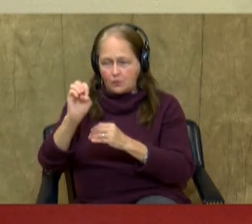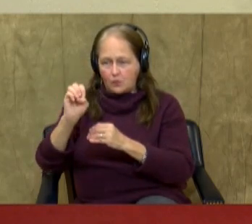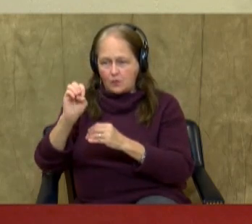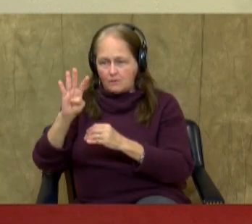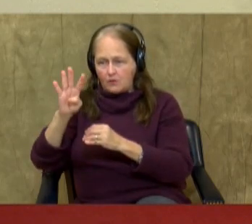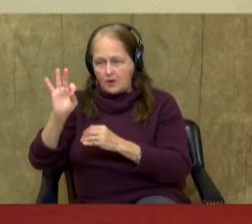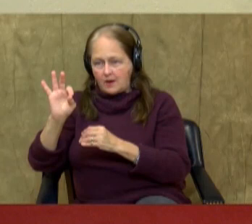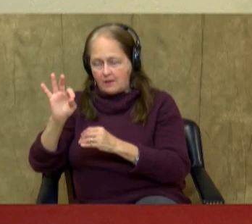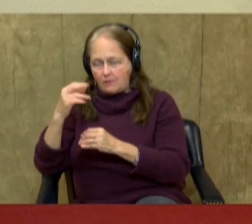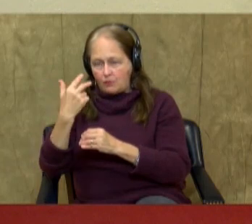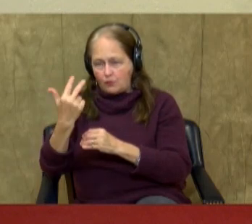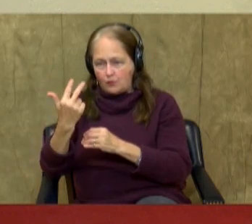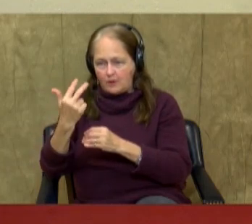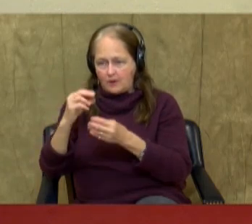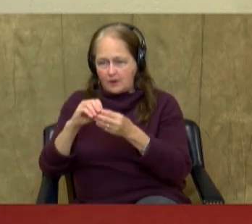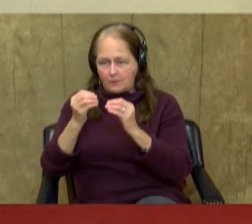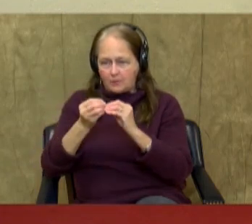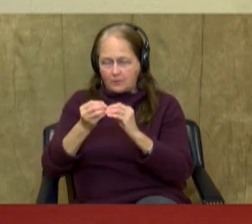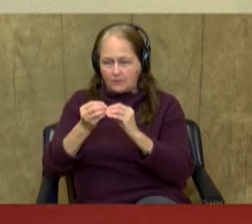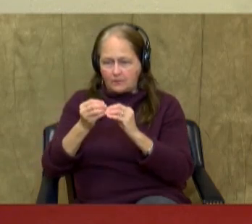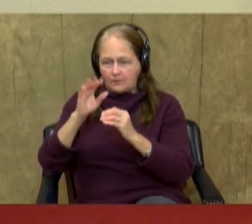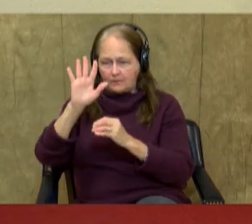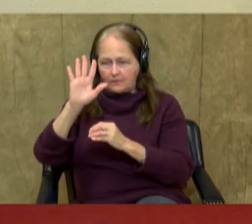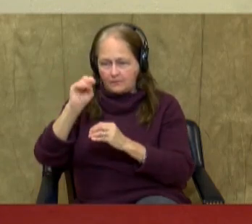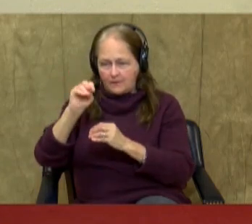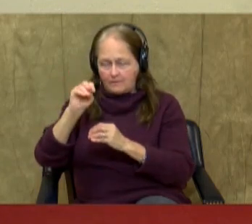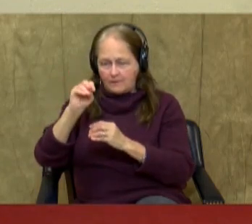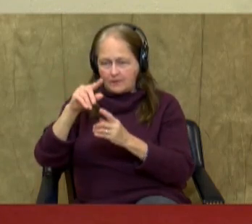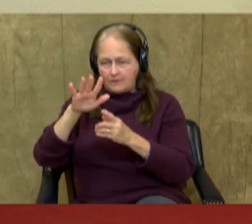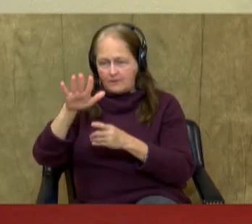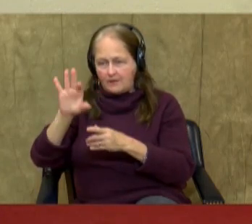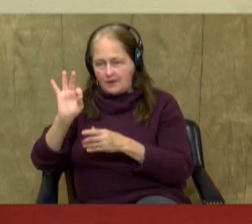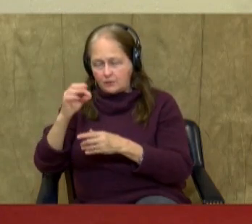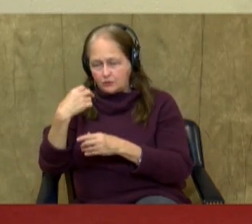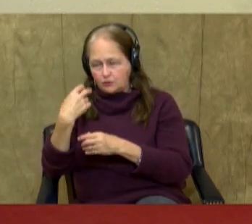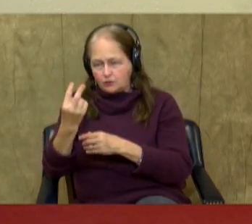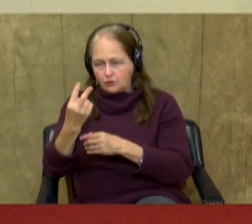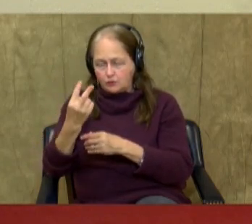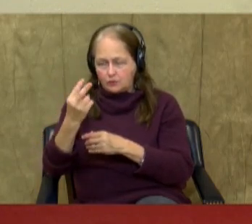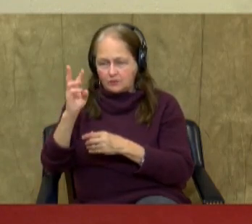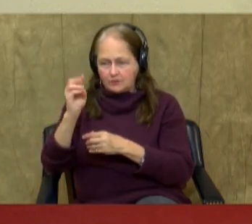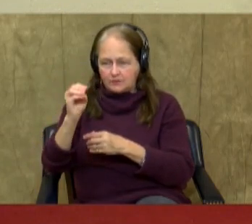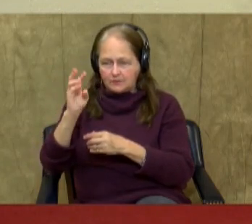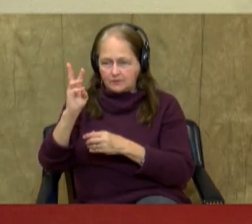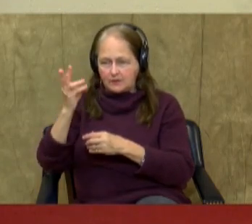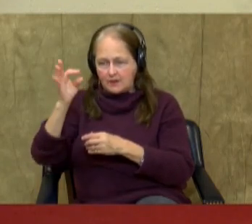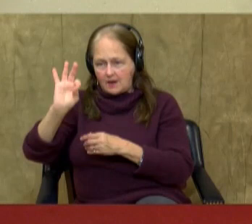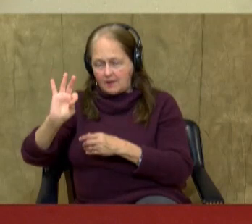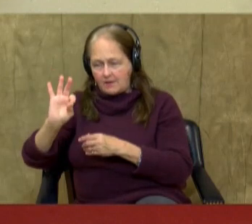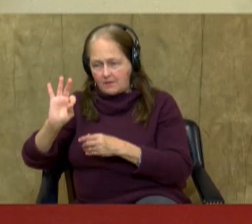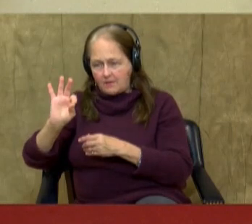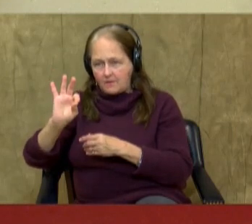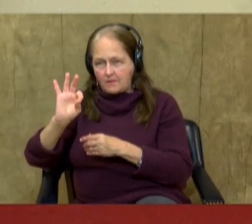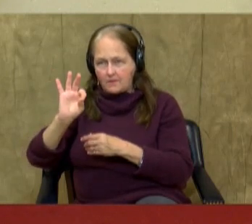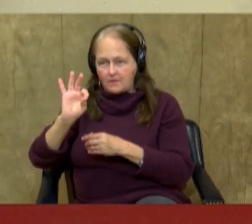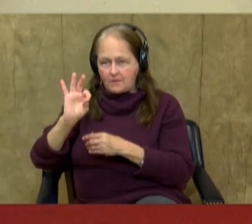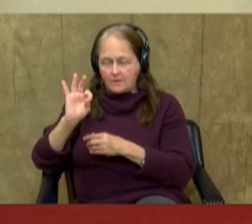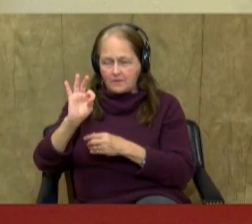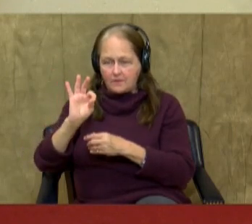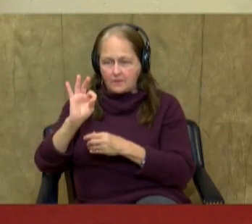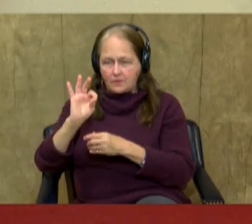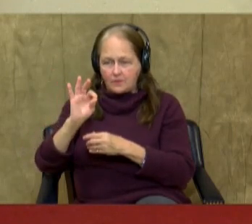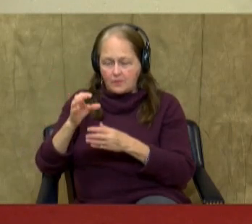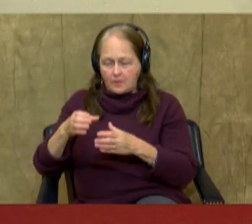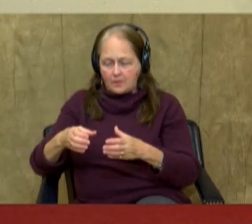49, there were 3 of those numbers. 50 to 59, there were 2. 60 to 69,